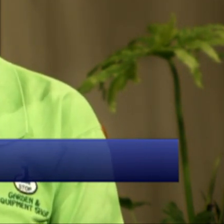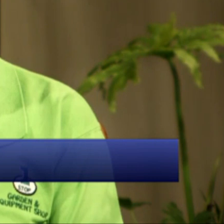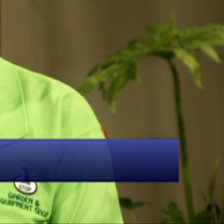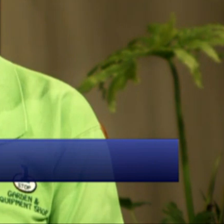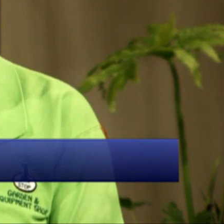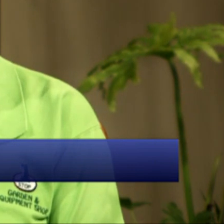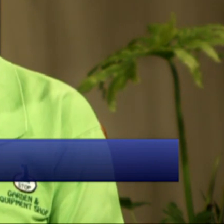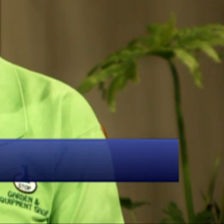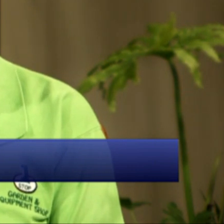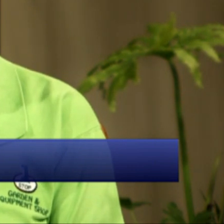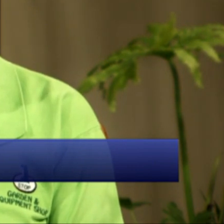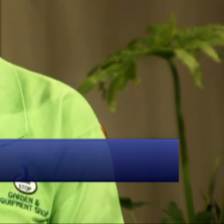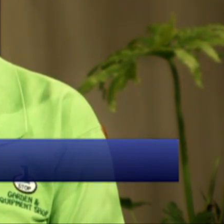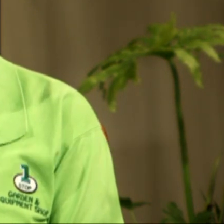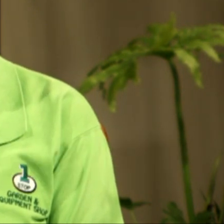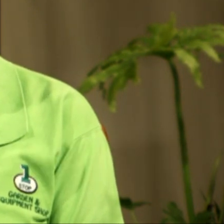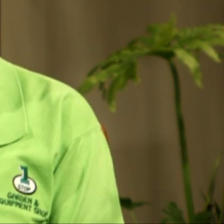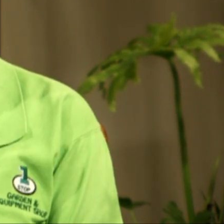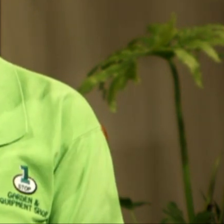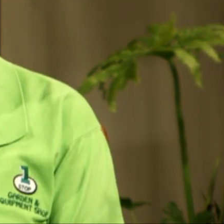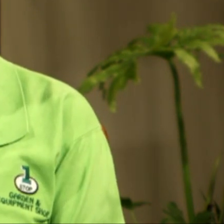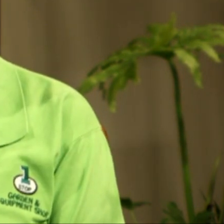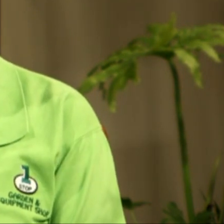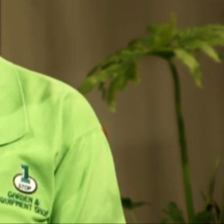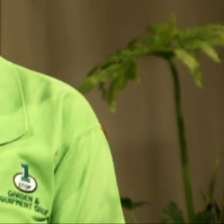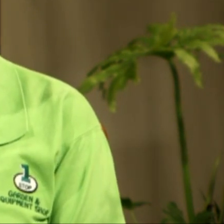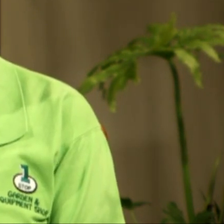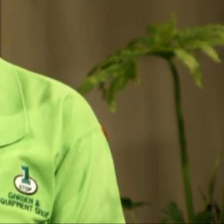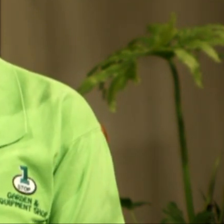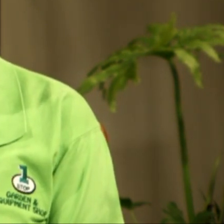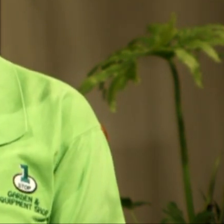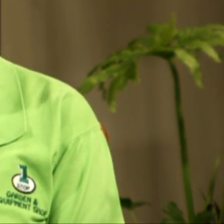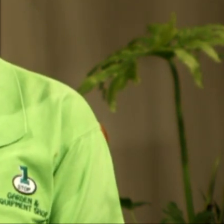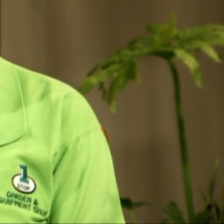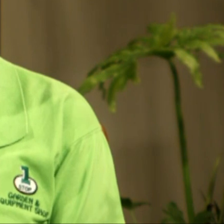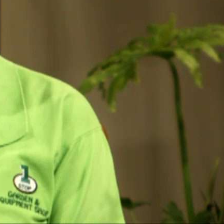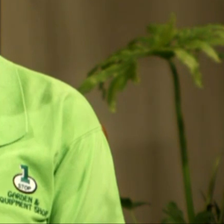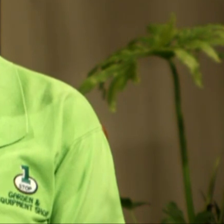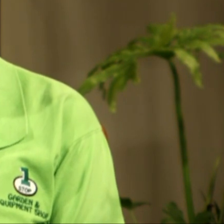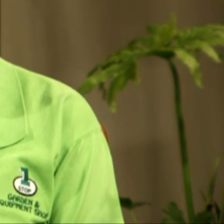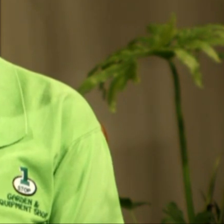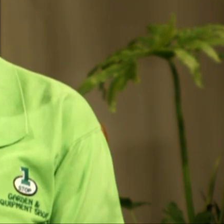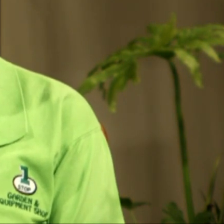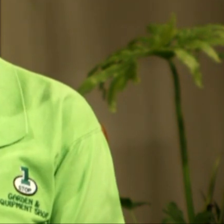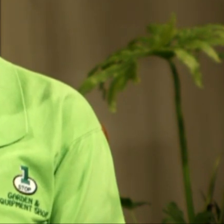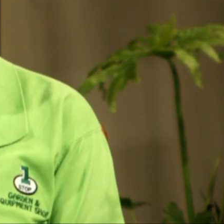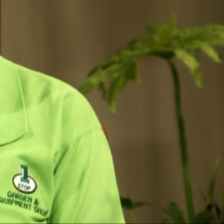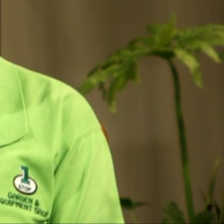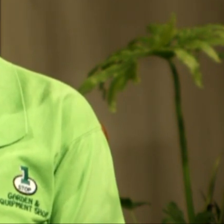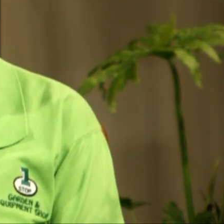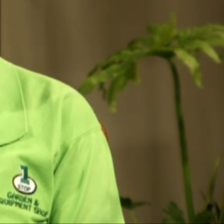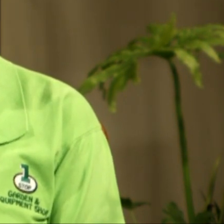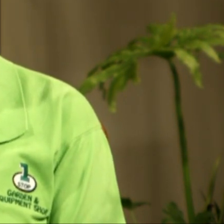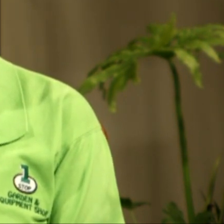the strength and like the anger in her when she was hitting the bottle. Yeah. And I